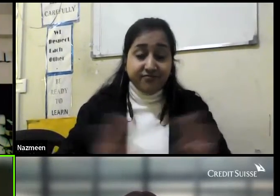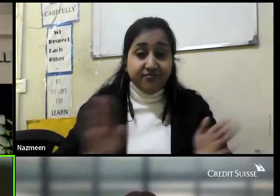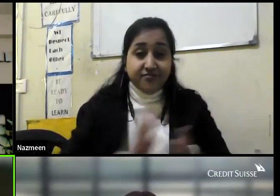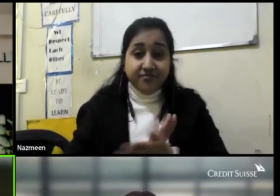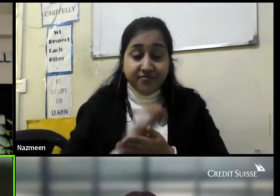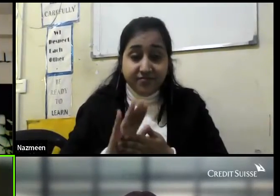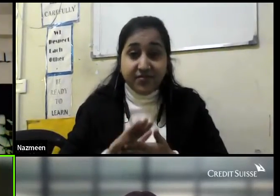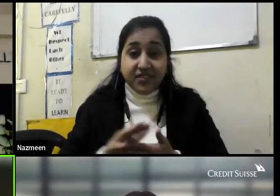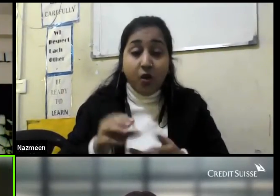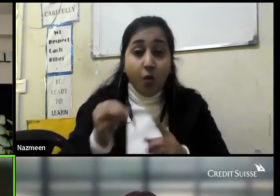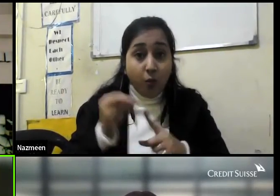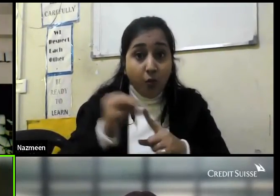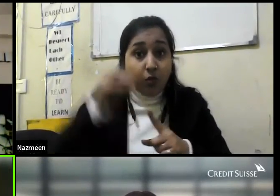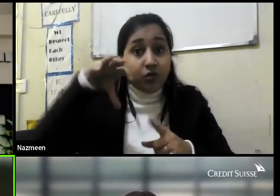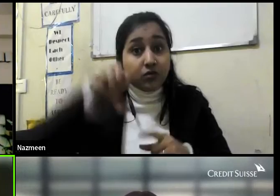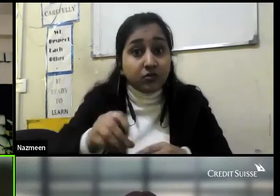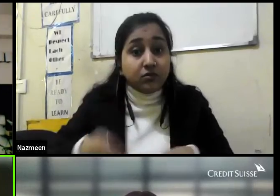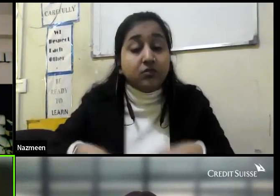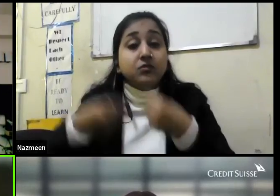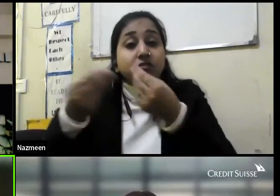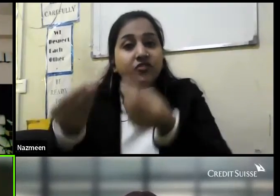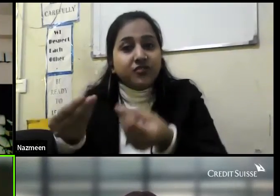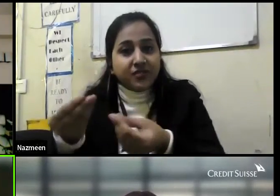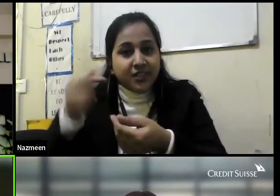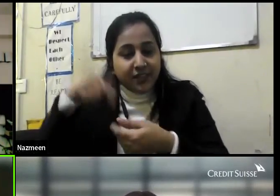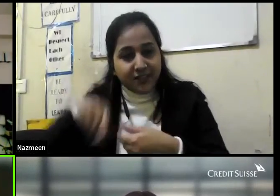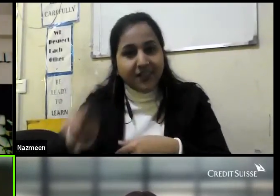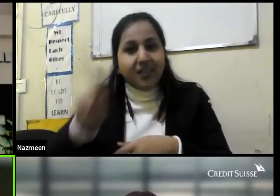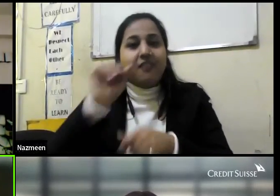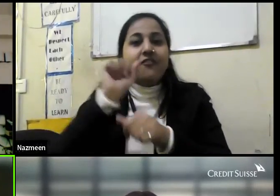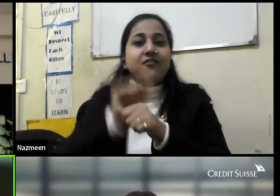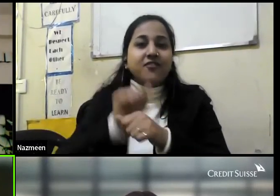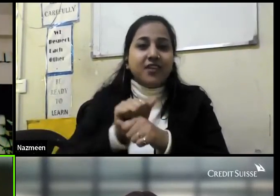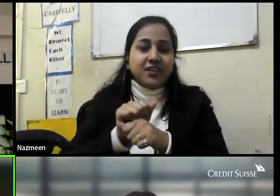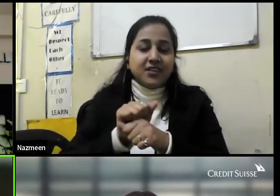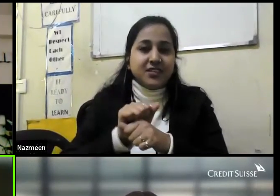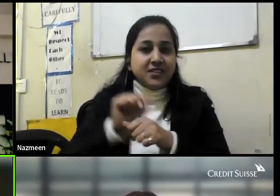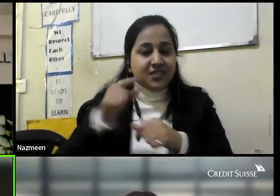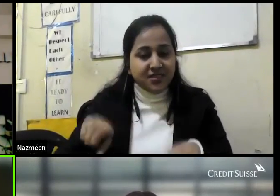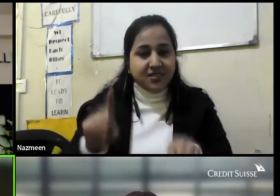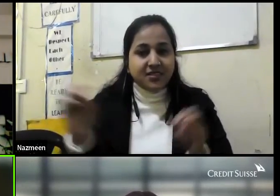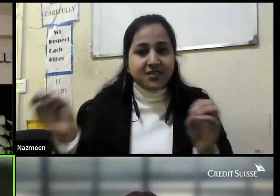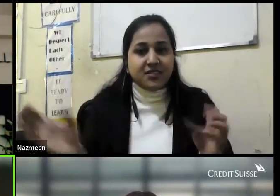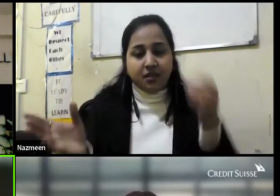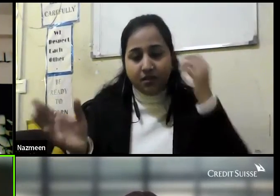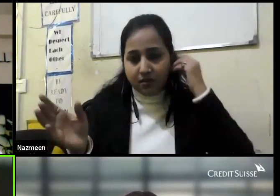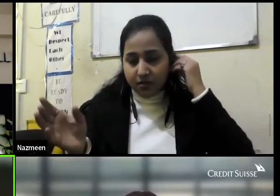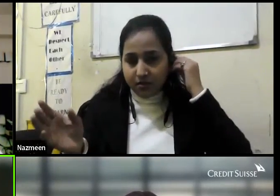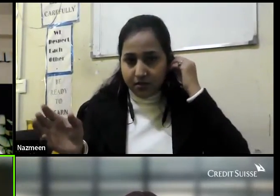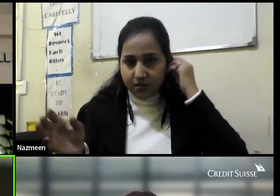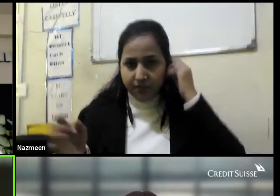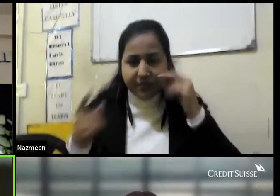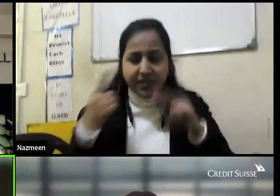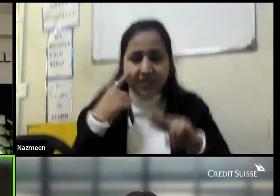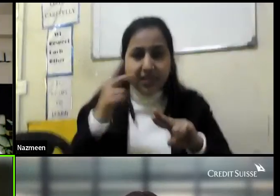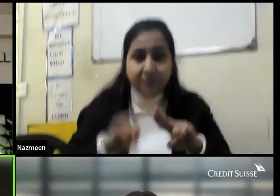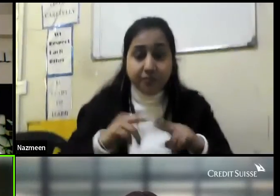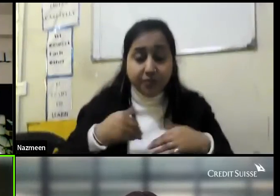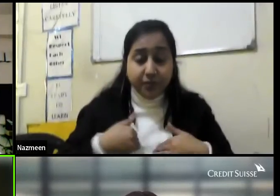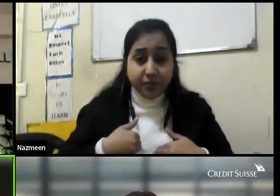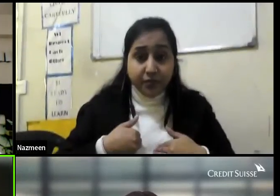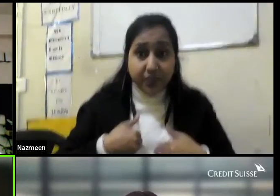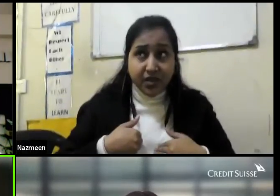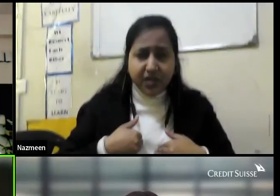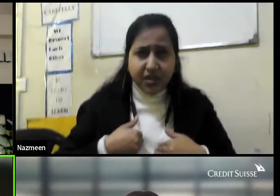to fund. That is the beginning of the work association we start. And while I'm in serving mandatory leave,